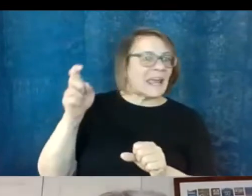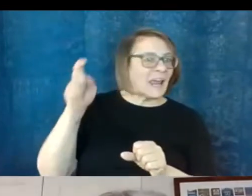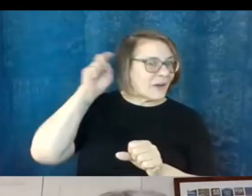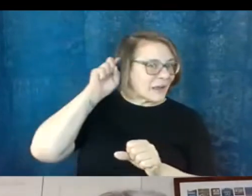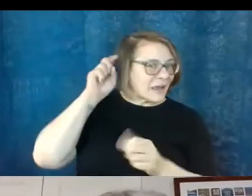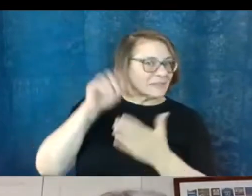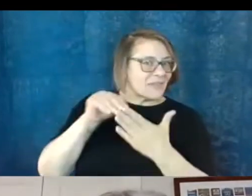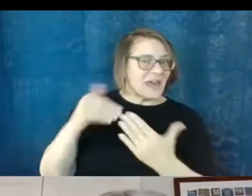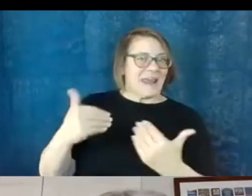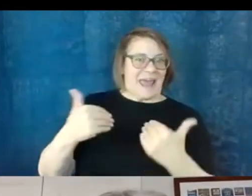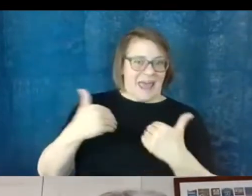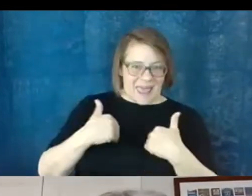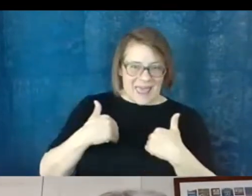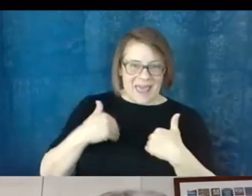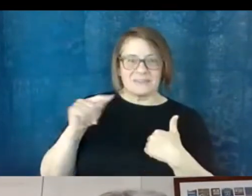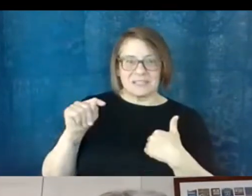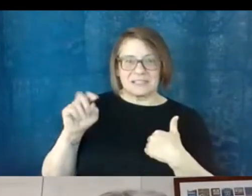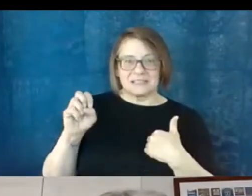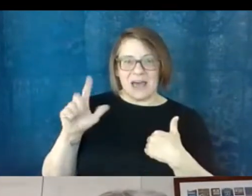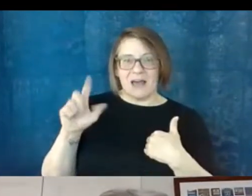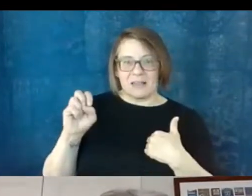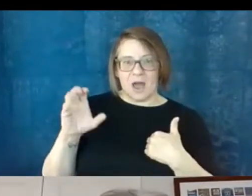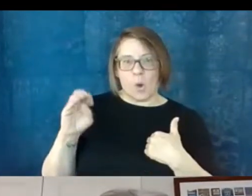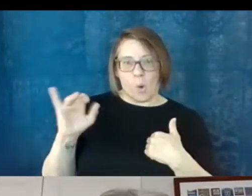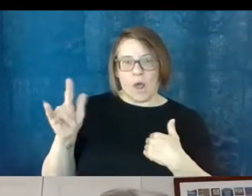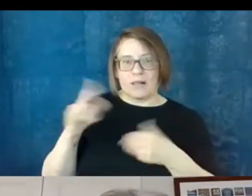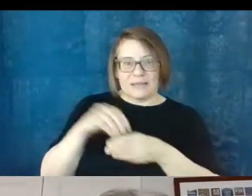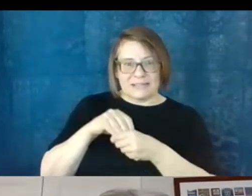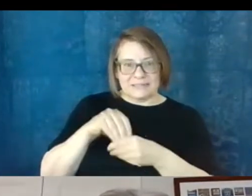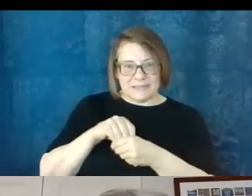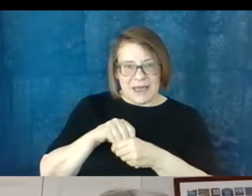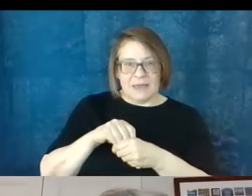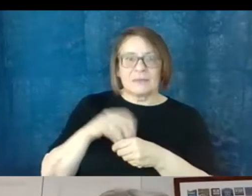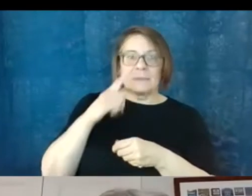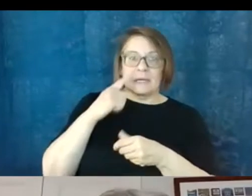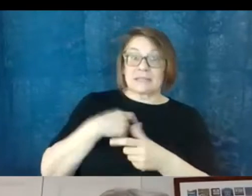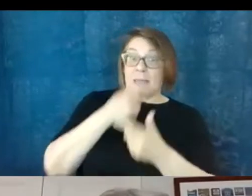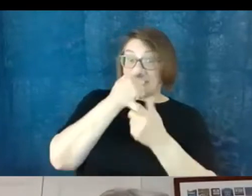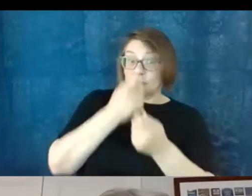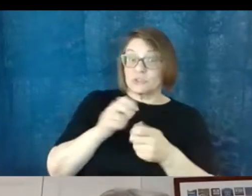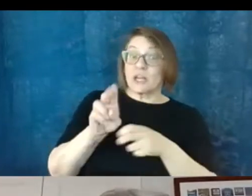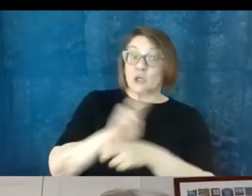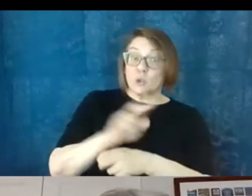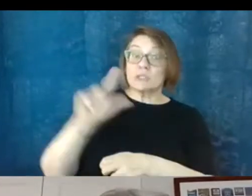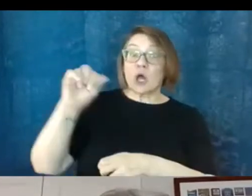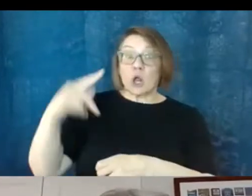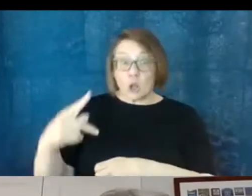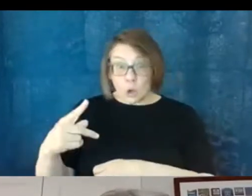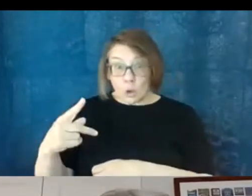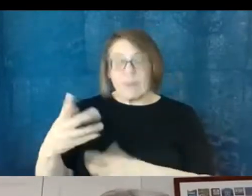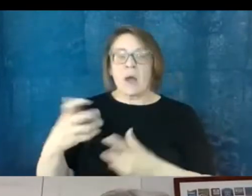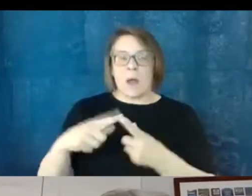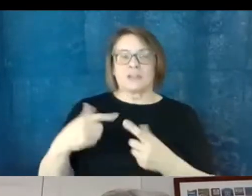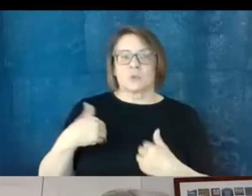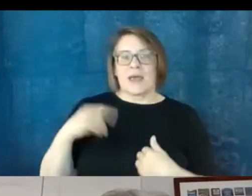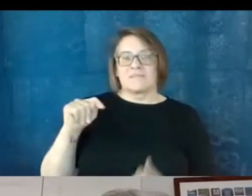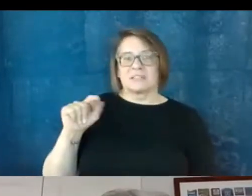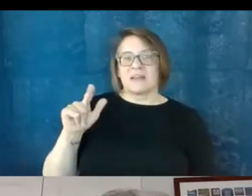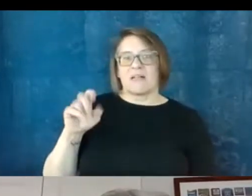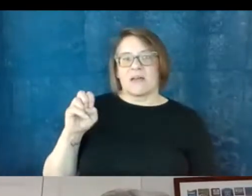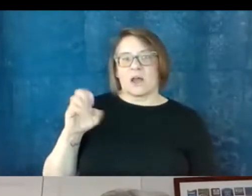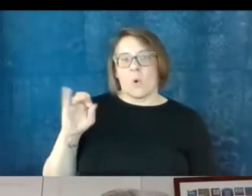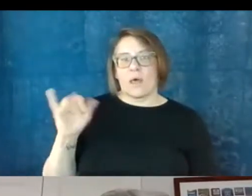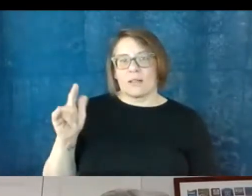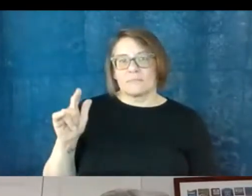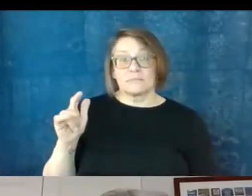that have telecoil in them? You know, I'm interested in using a hearing loop. I want telecoil in my hearing aids. So